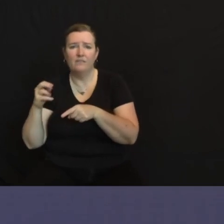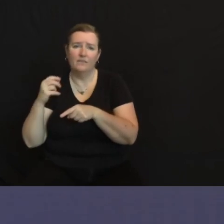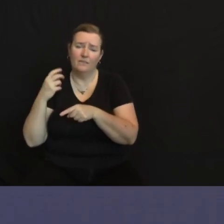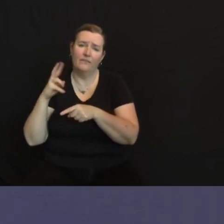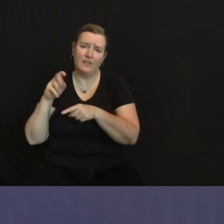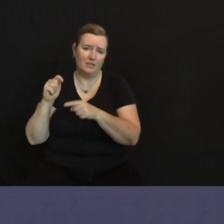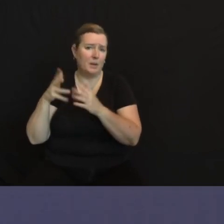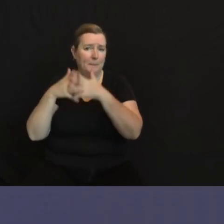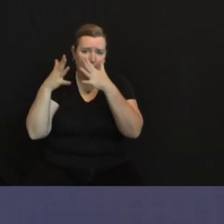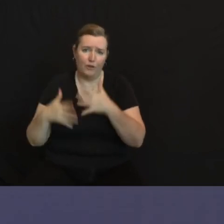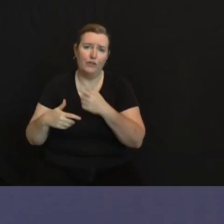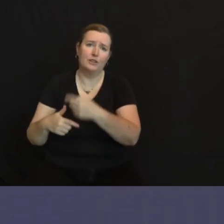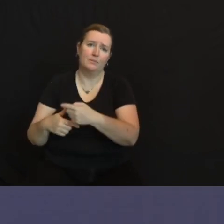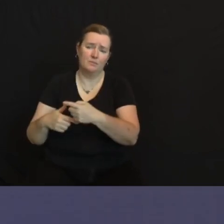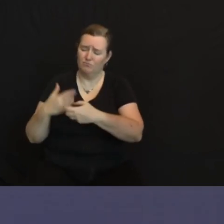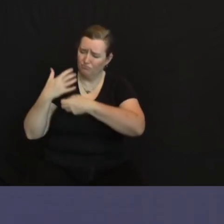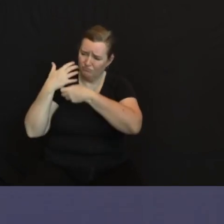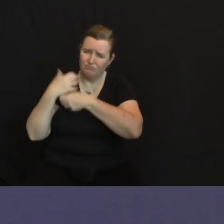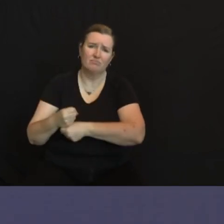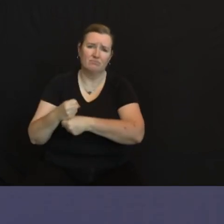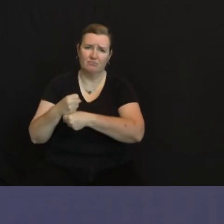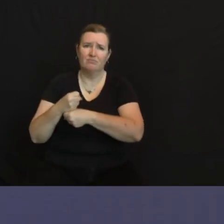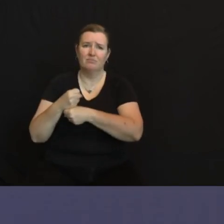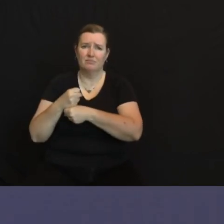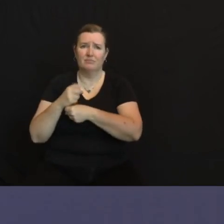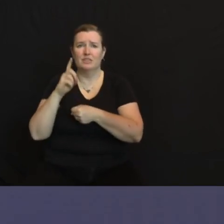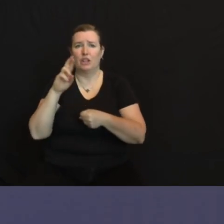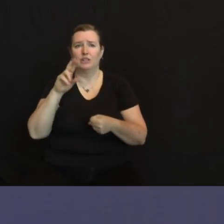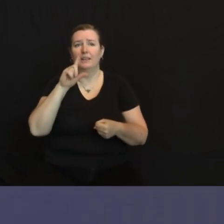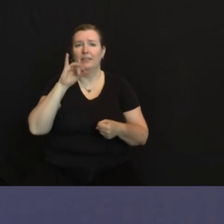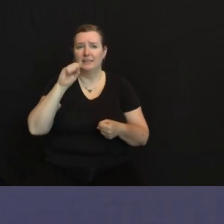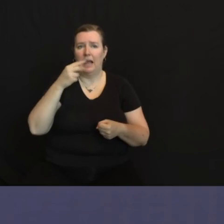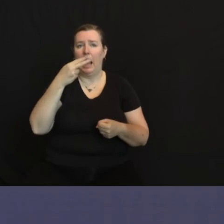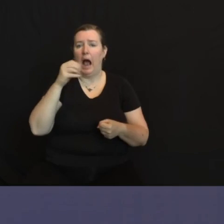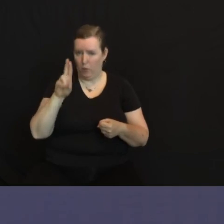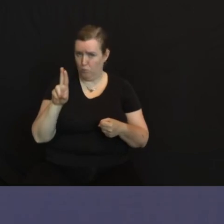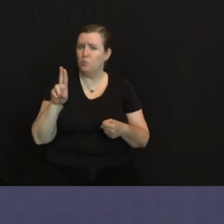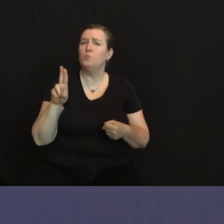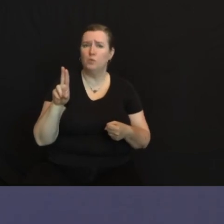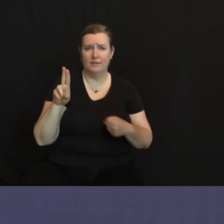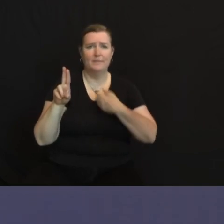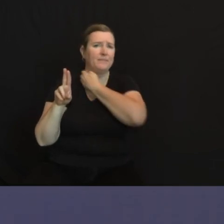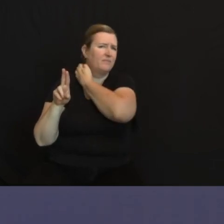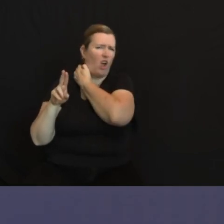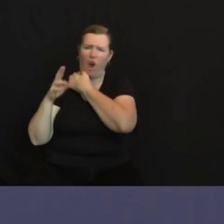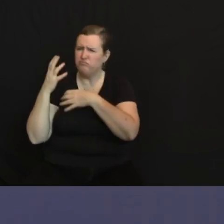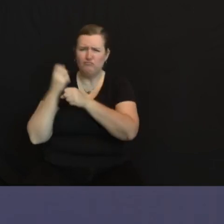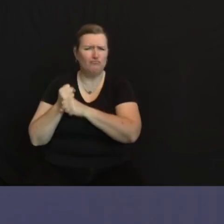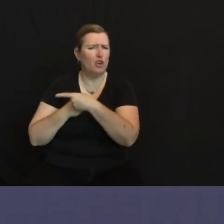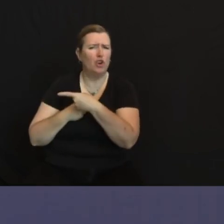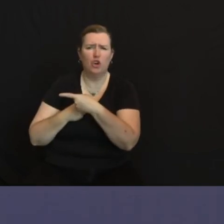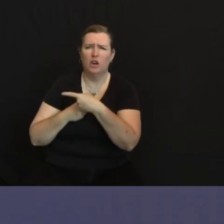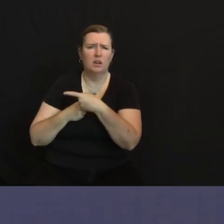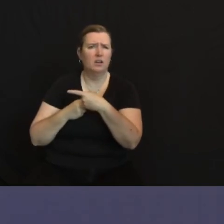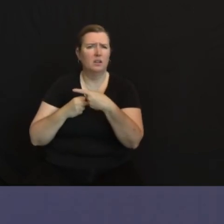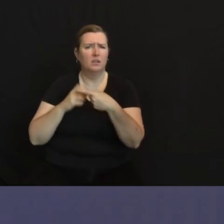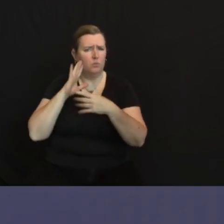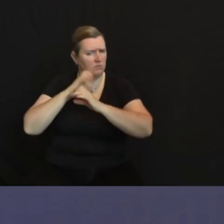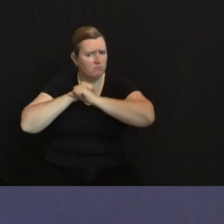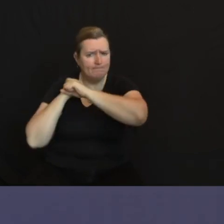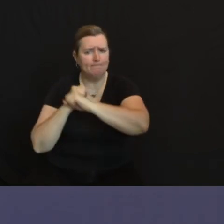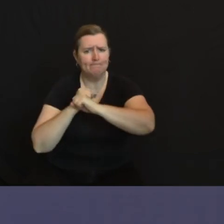Adjutant General Colonel Dr. Lisa Howe's ability to ensure the readiness of our military personnel and the